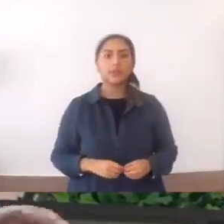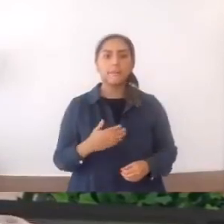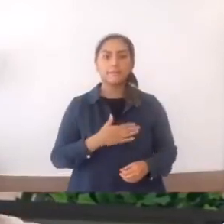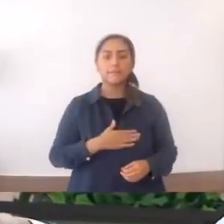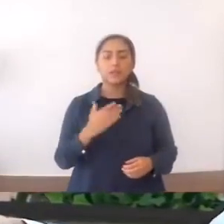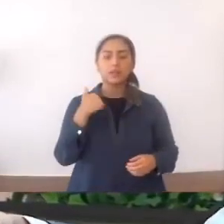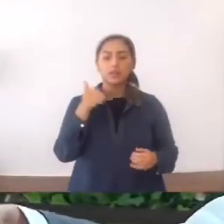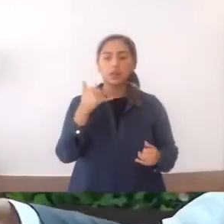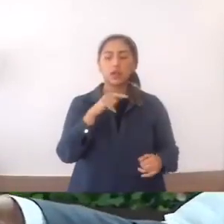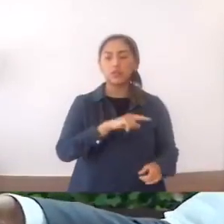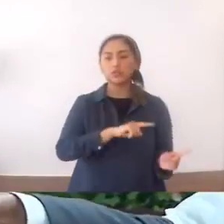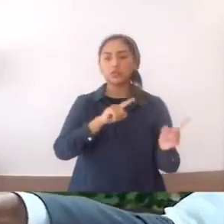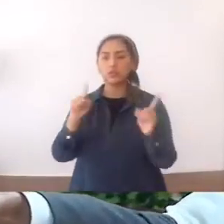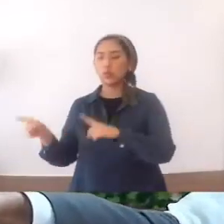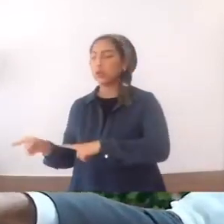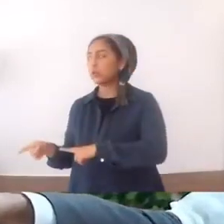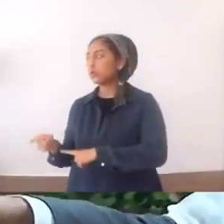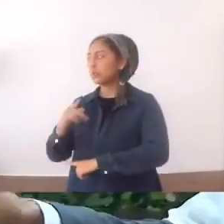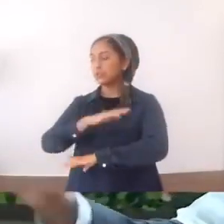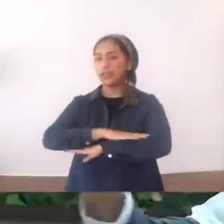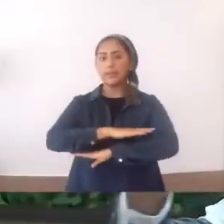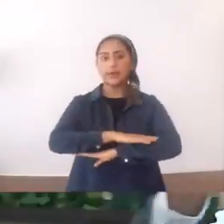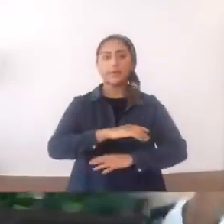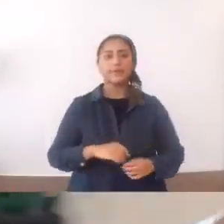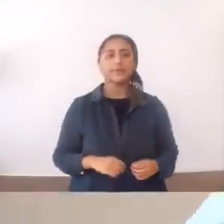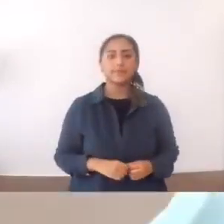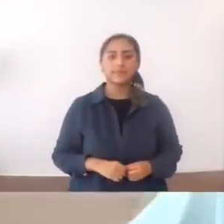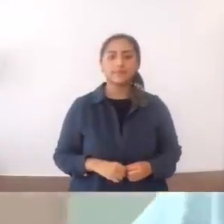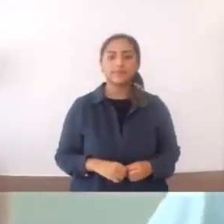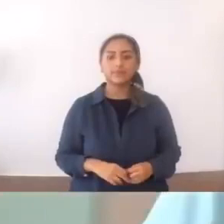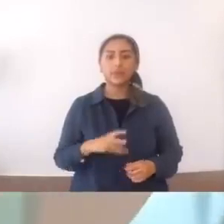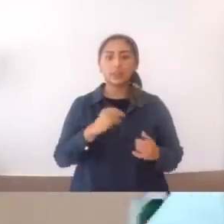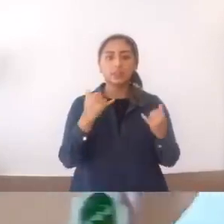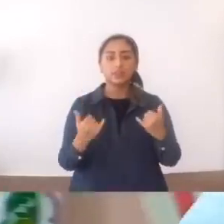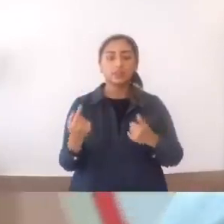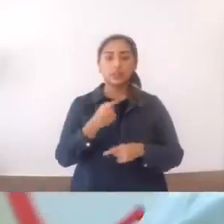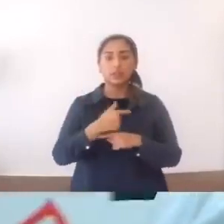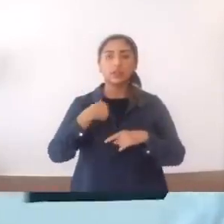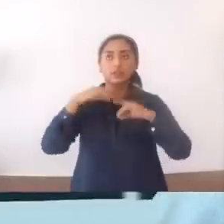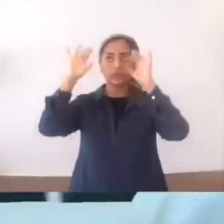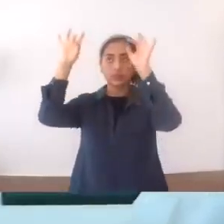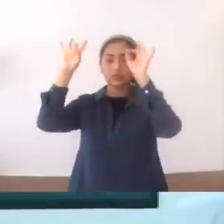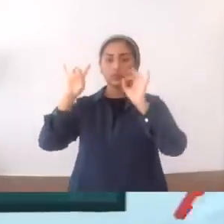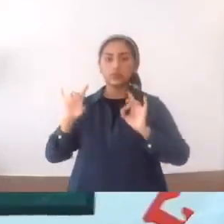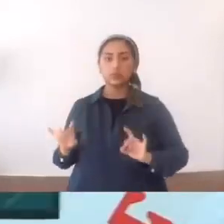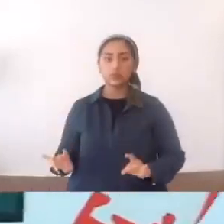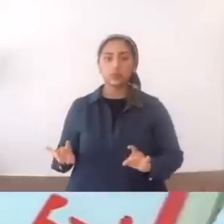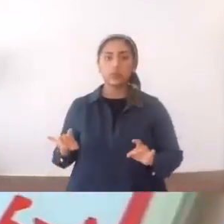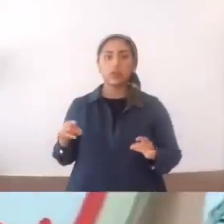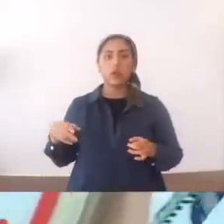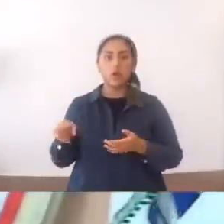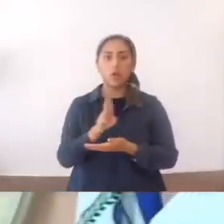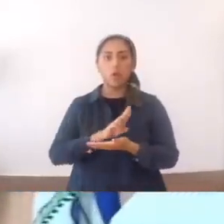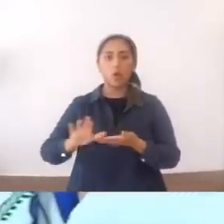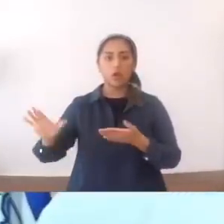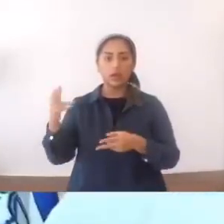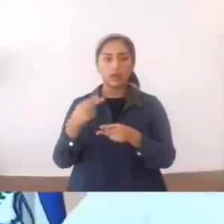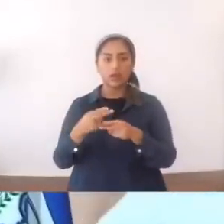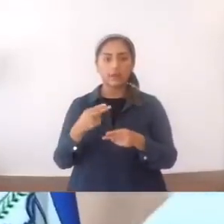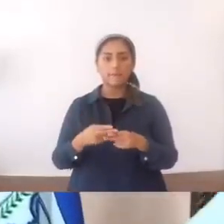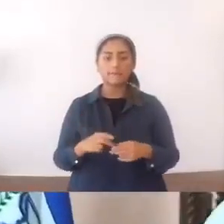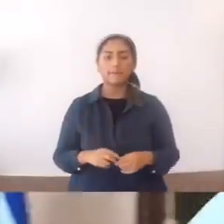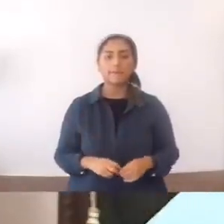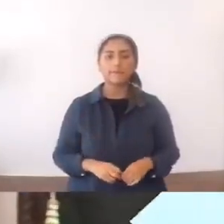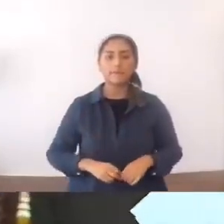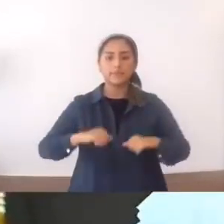fake prophet. Permítame pasar a la mesa Allow me to sit in the y table. hoy cubrimos el nombre Kadosh. And today we covered the